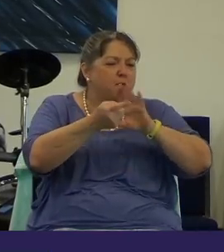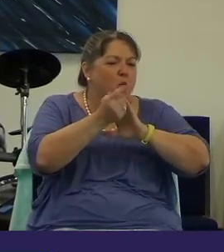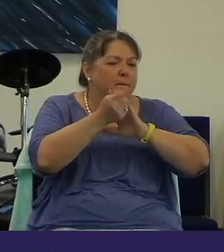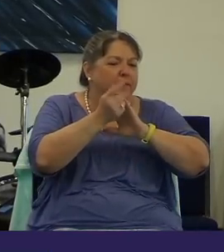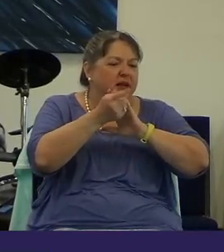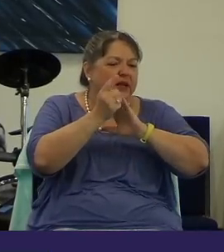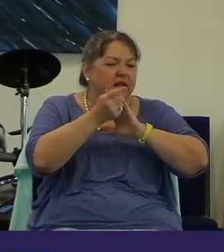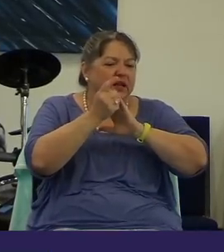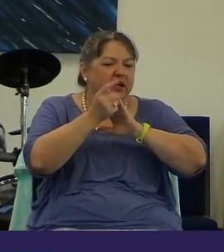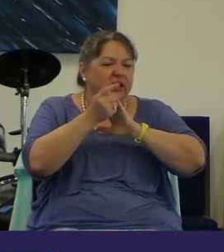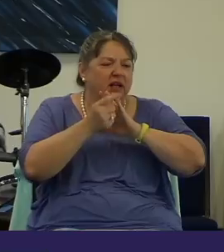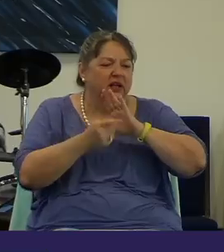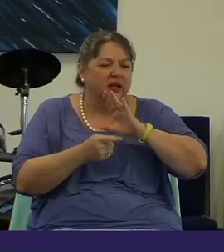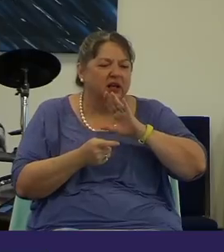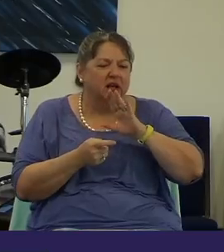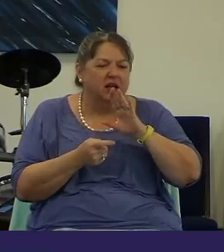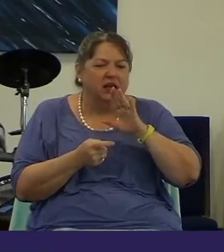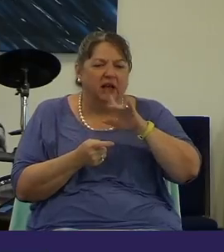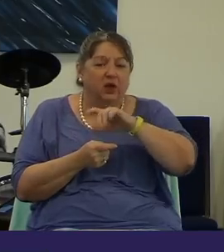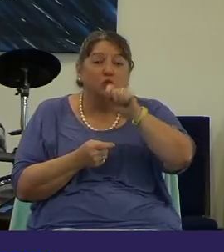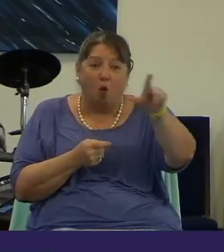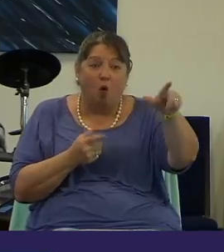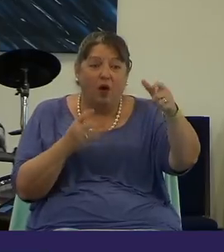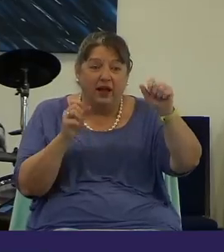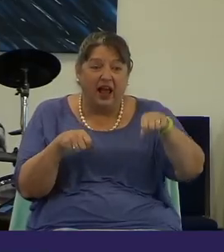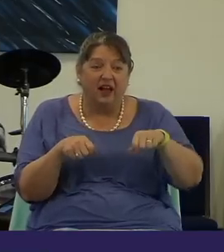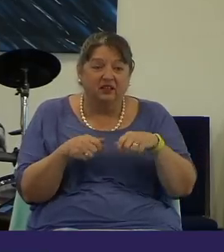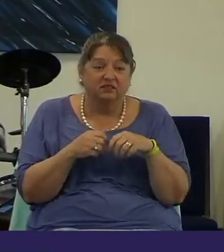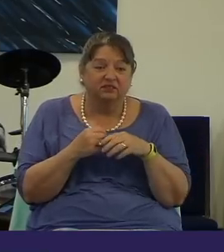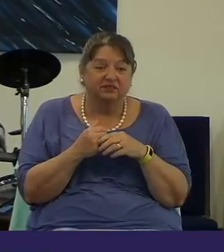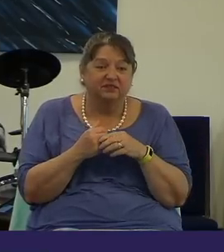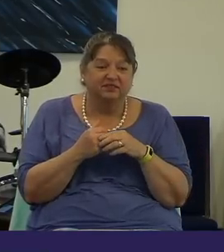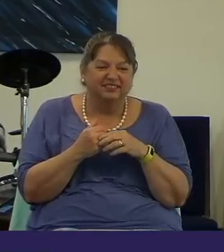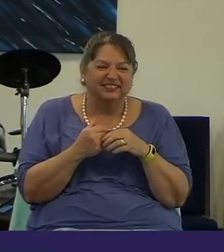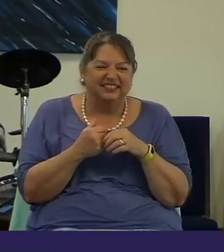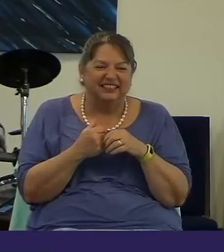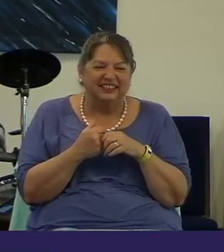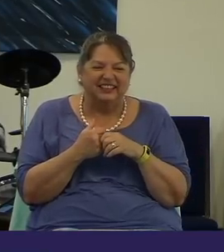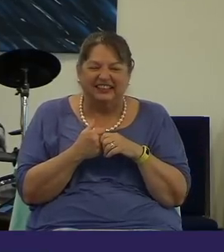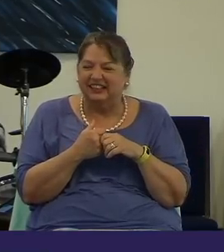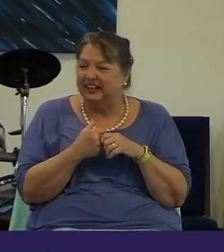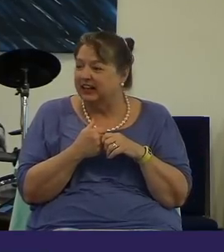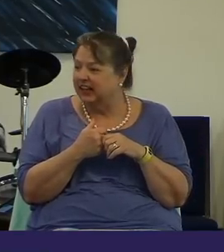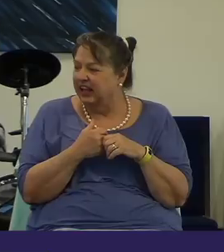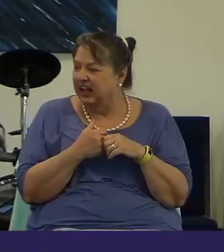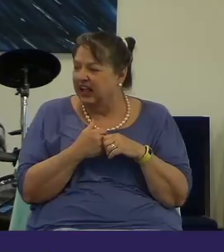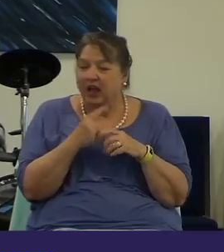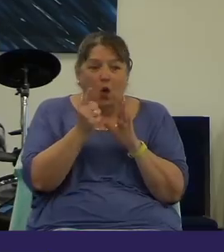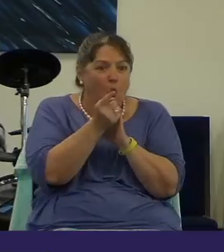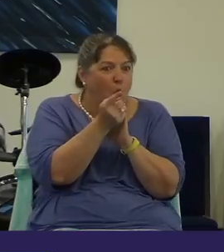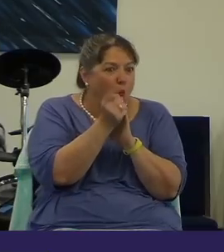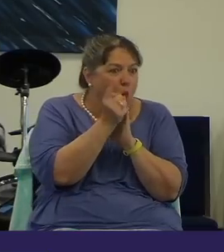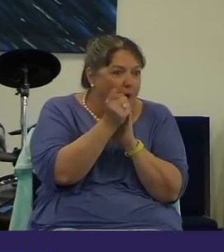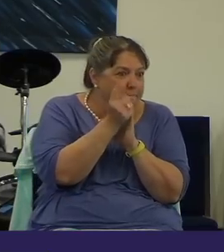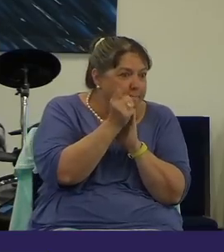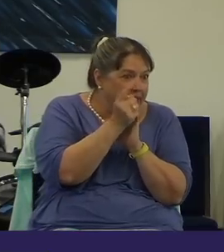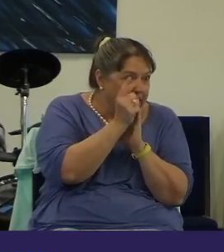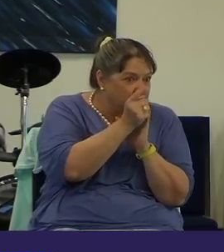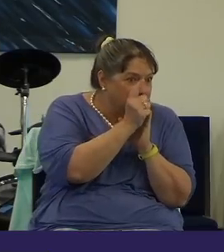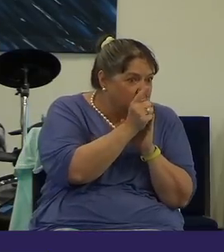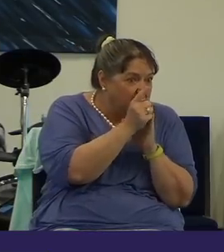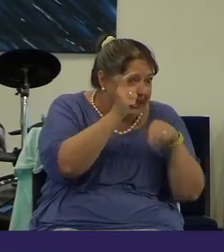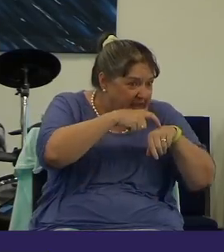please? If you all want to do it, that would be fine. Okay, so now in 1 minute, I need you